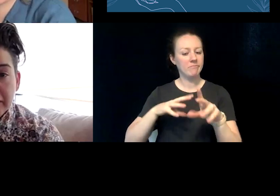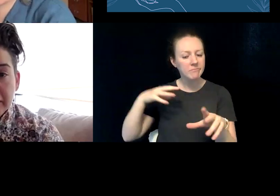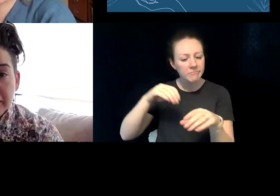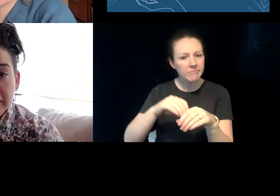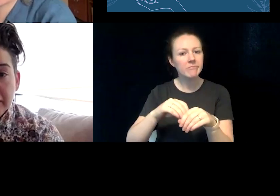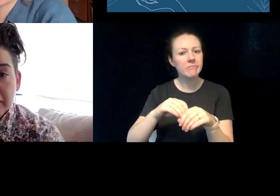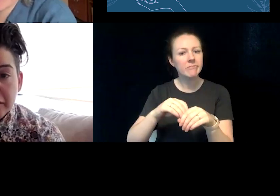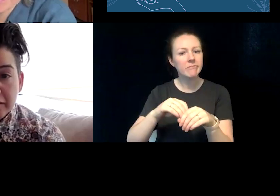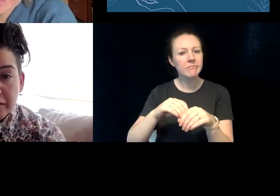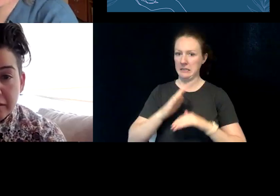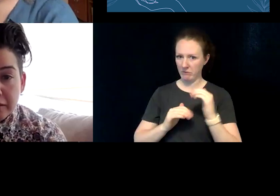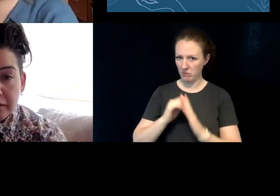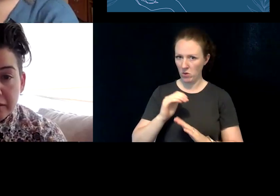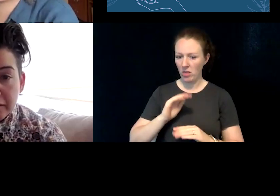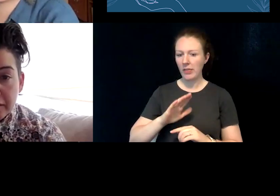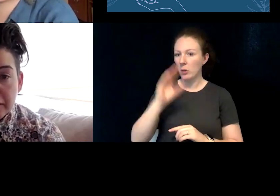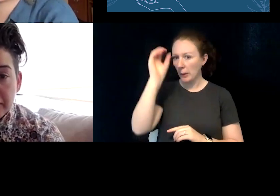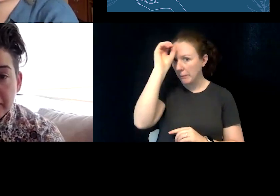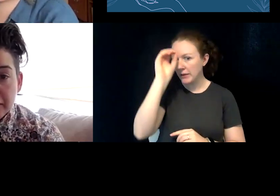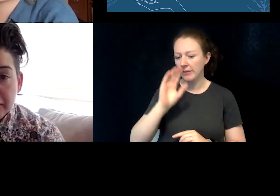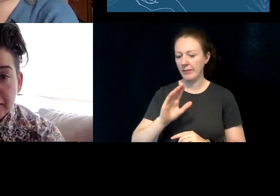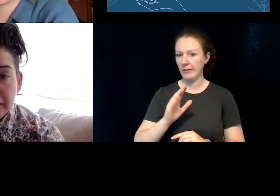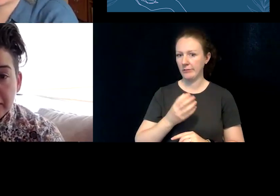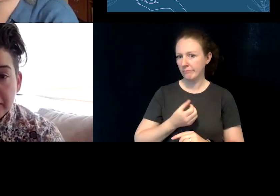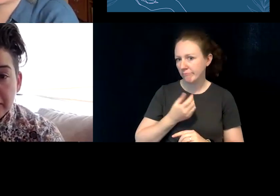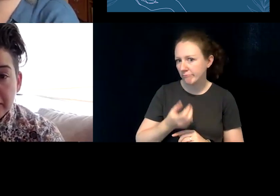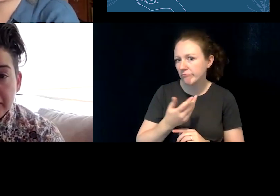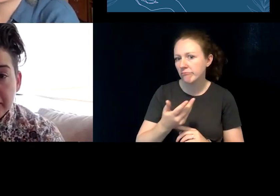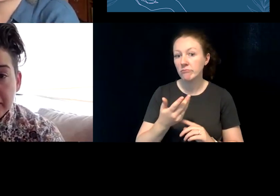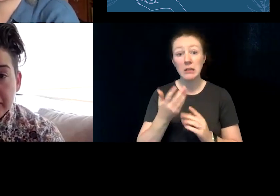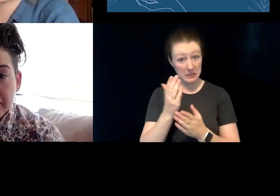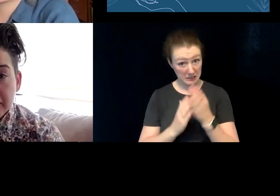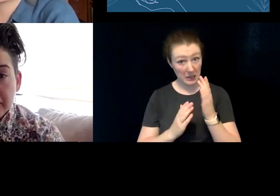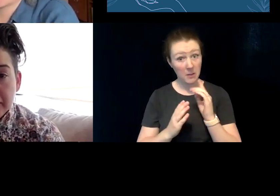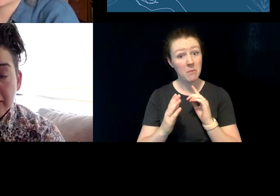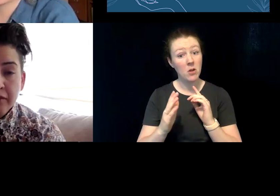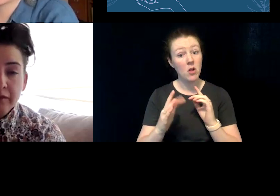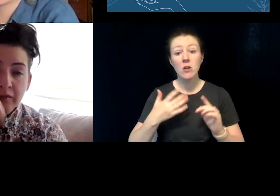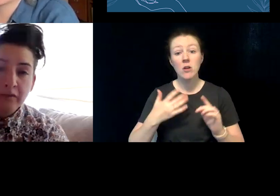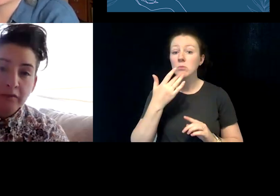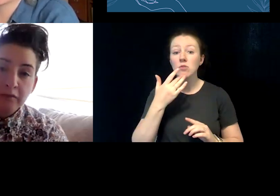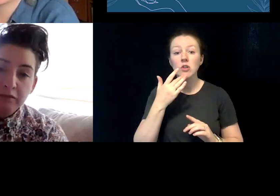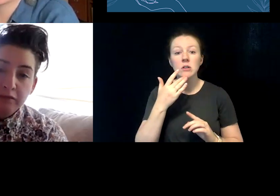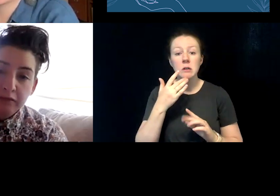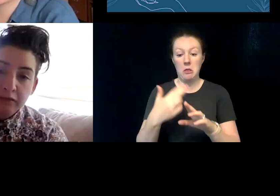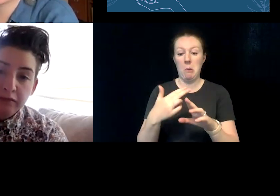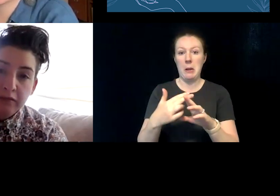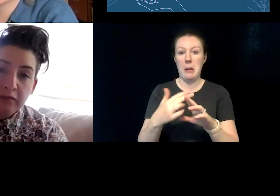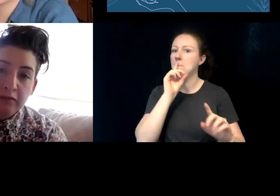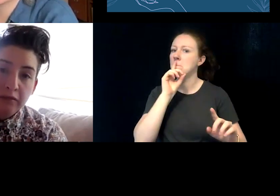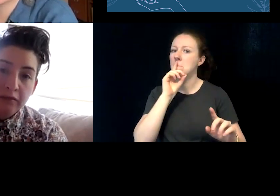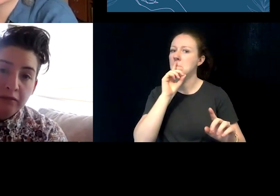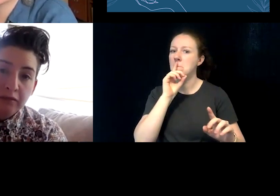As simple as perhaps some folks would like to work anonymously under a pseudonym because they still have connections and things like that.